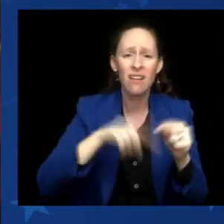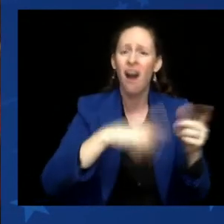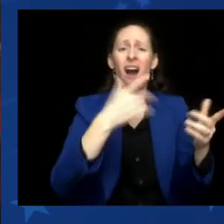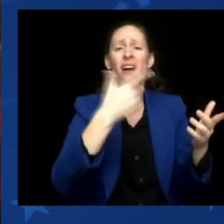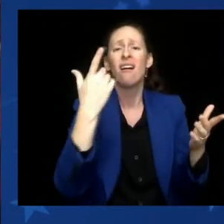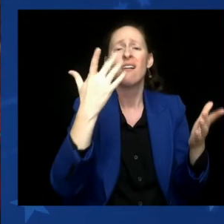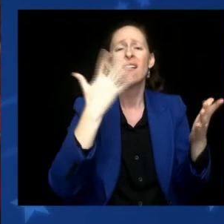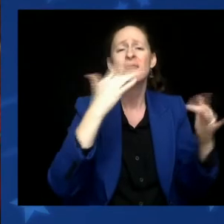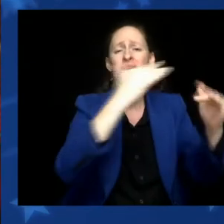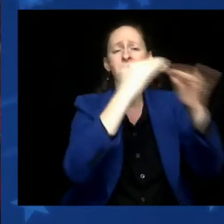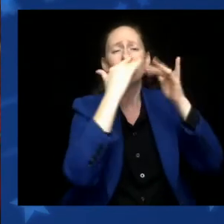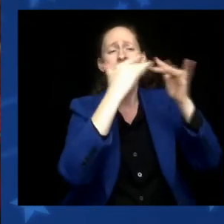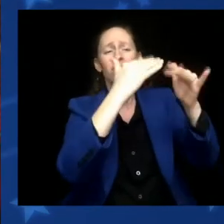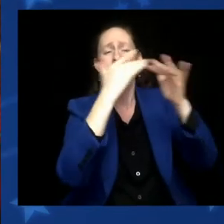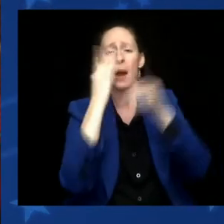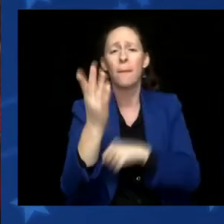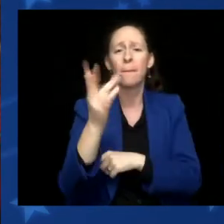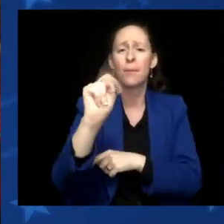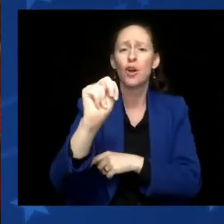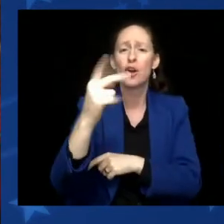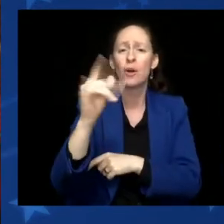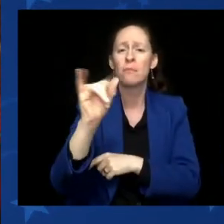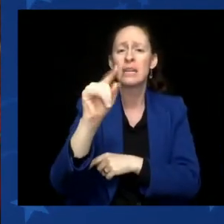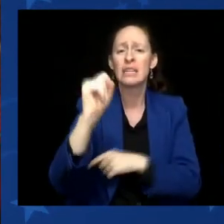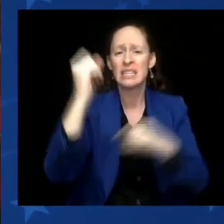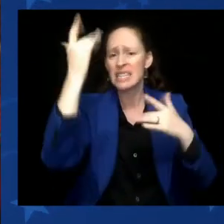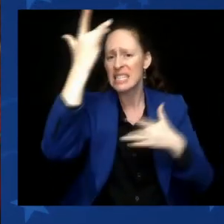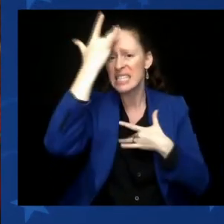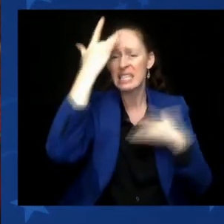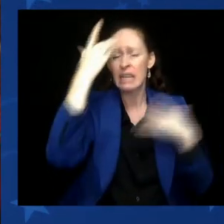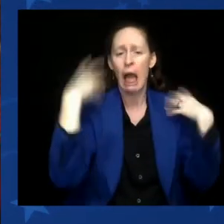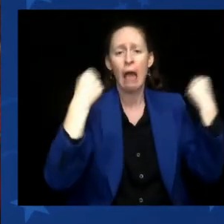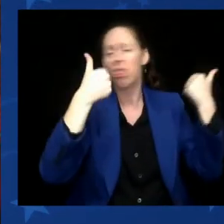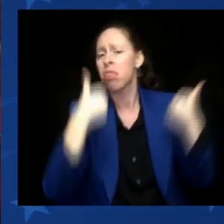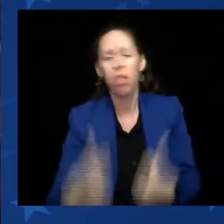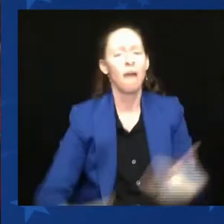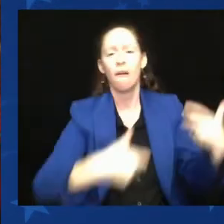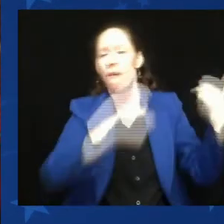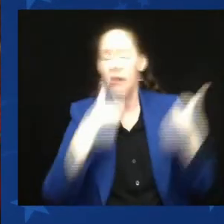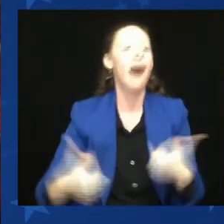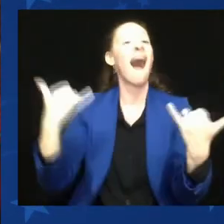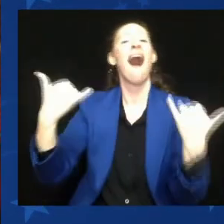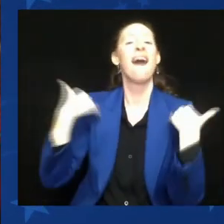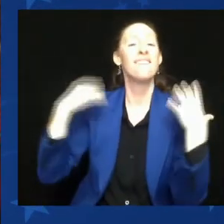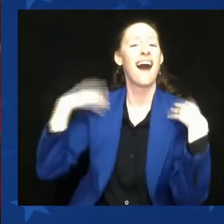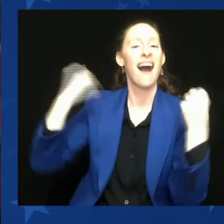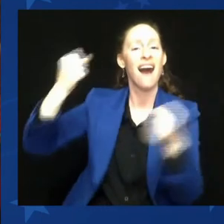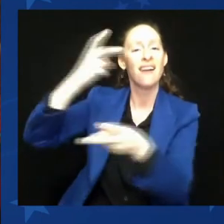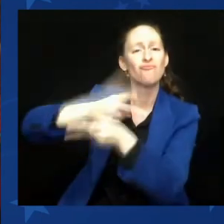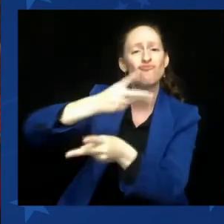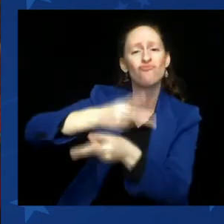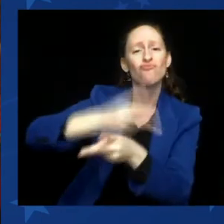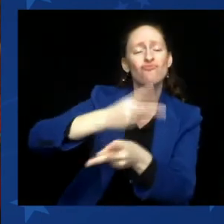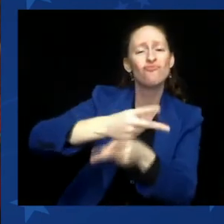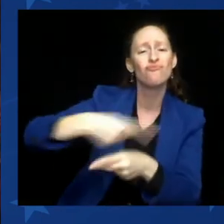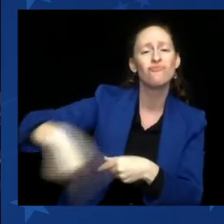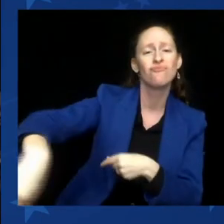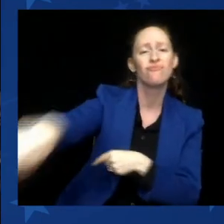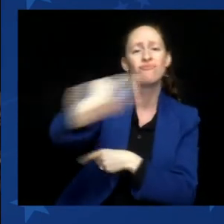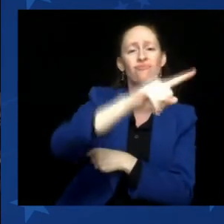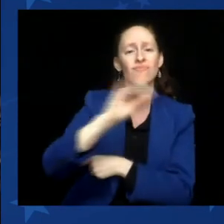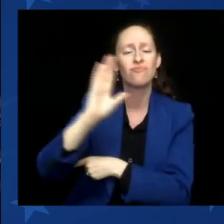American manufacturing has come alive across the heartland, and the future will be made in America.